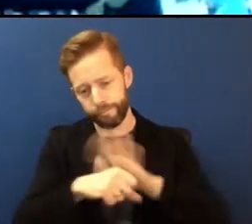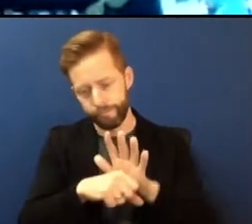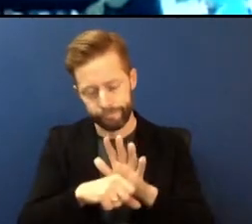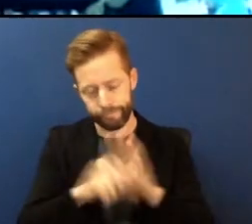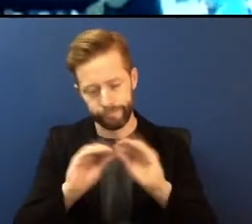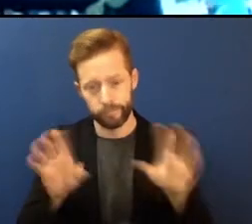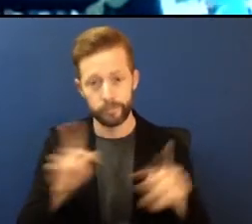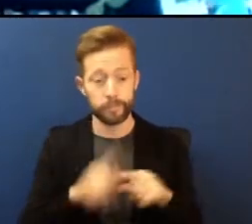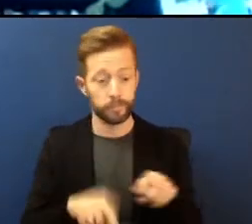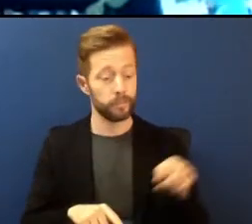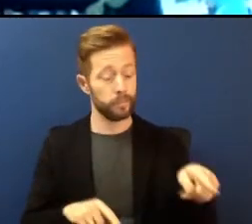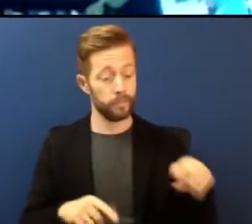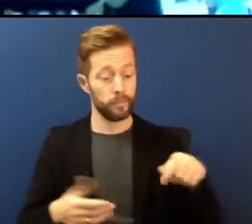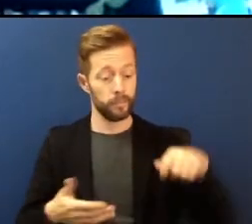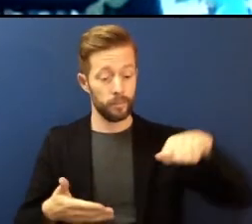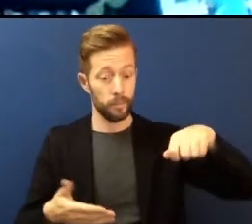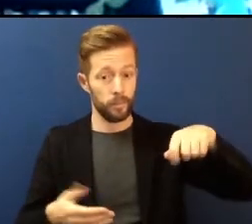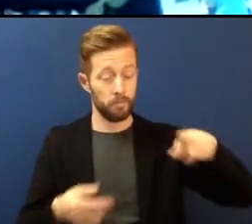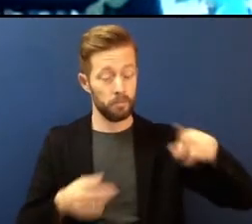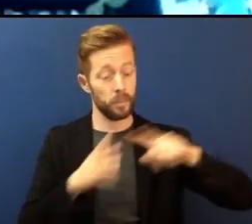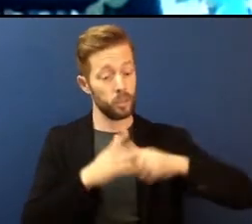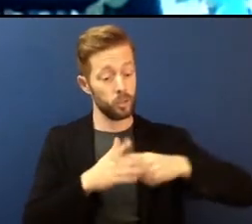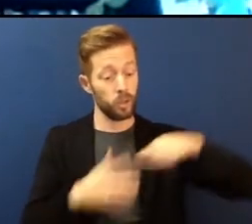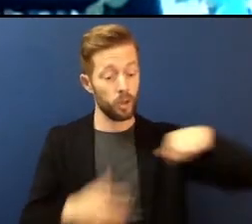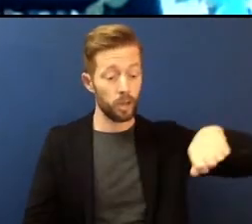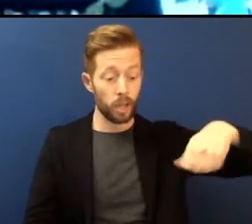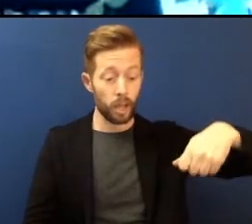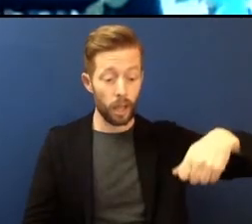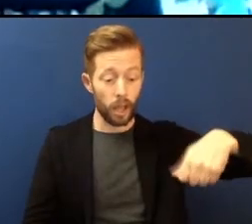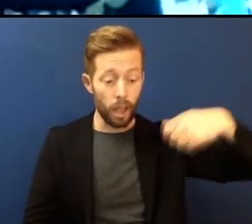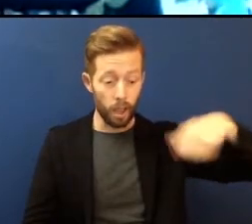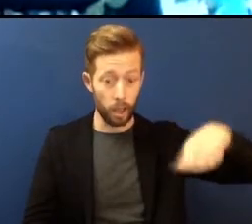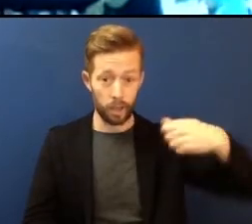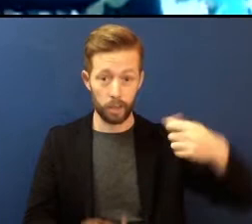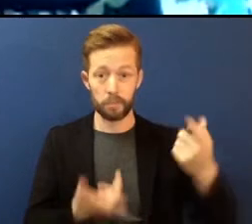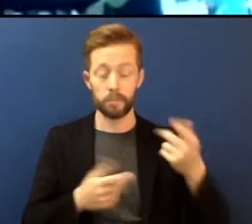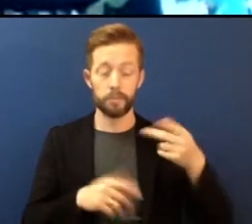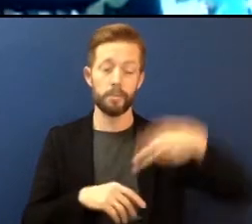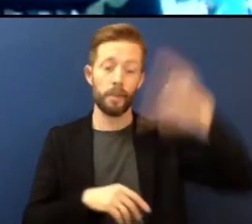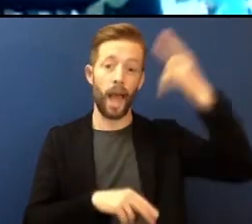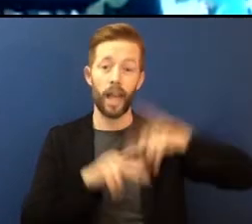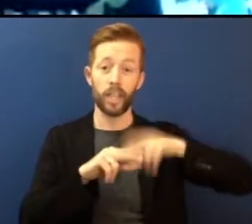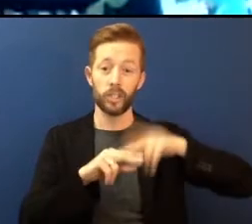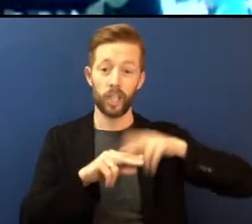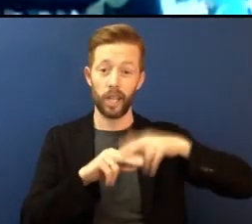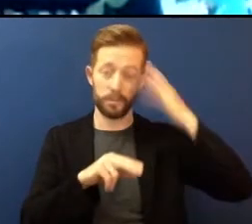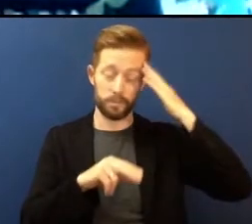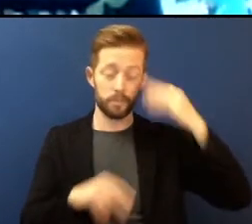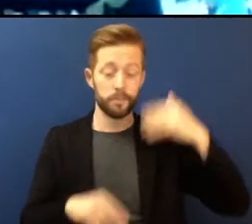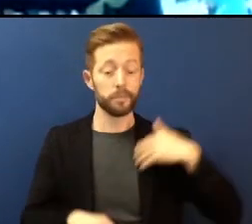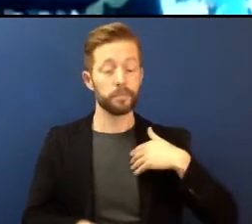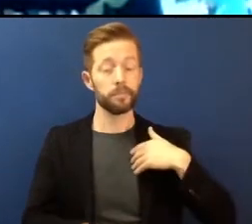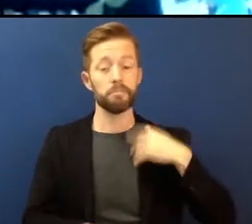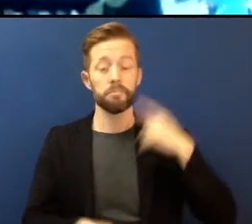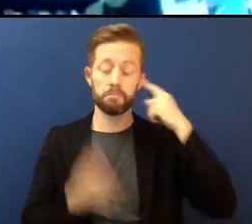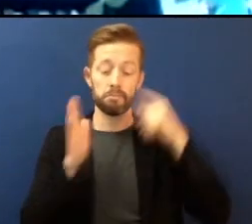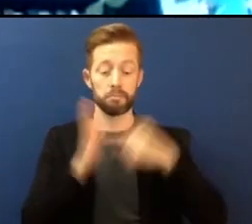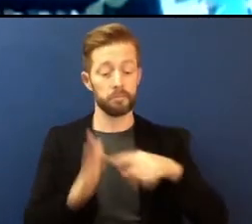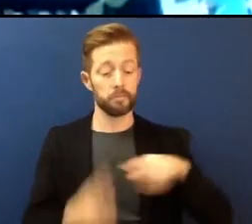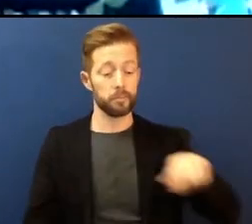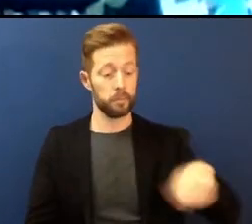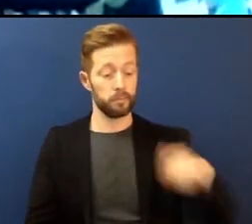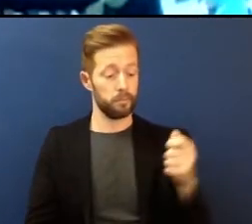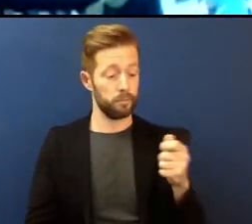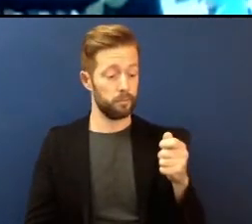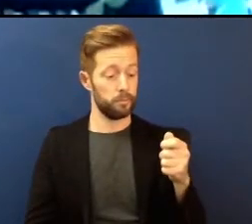but at some point. And they're the point where they can start using utensils. So they have a spoon on their high chair, and